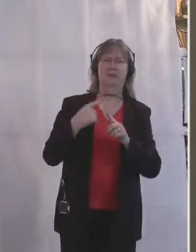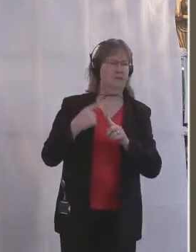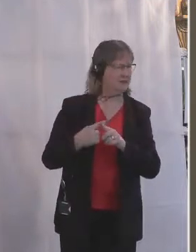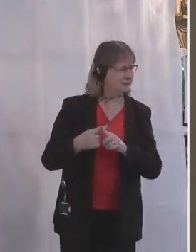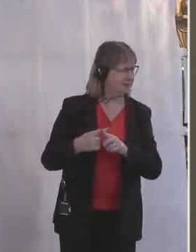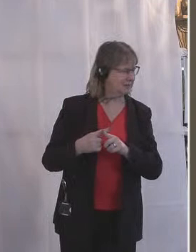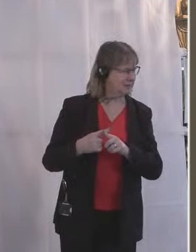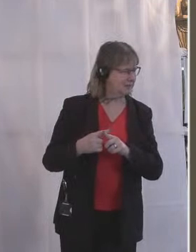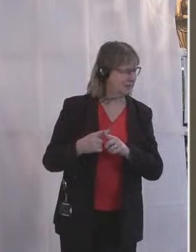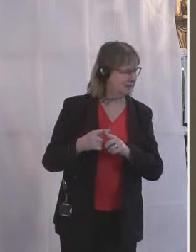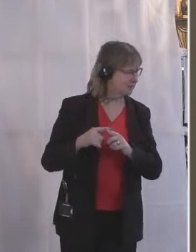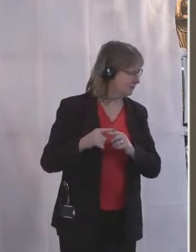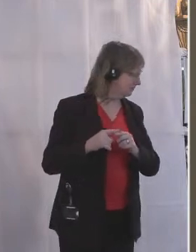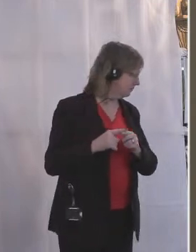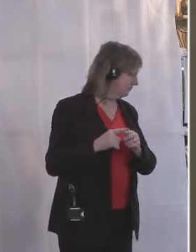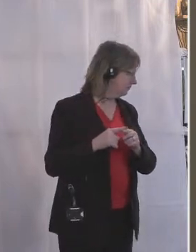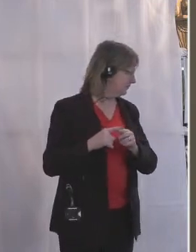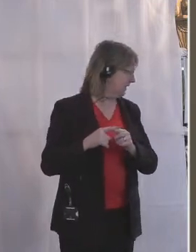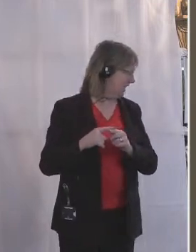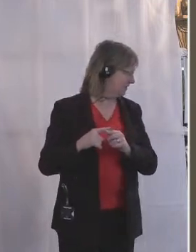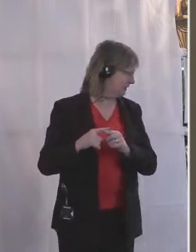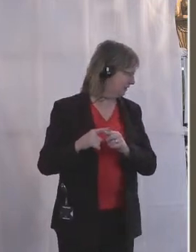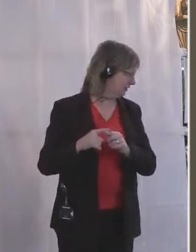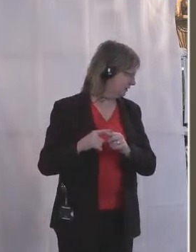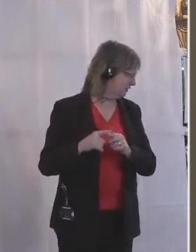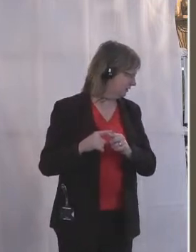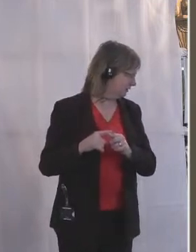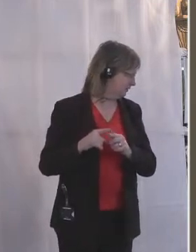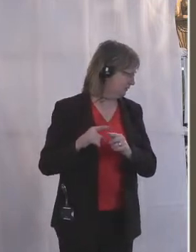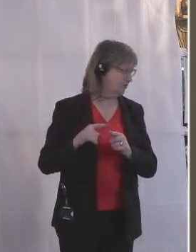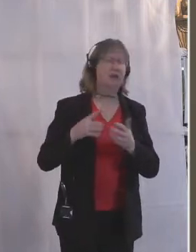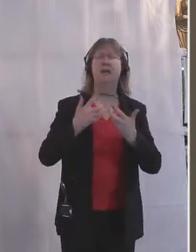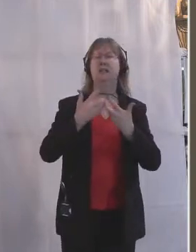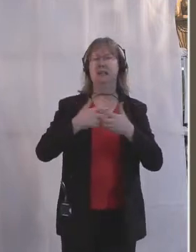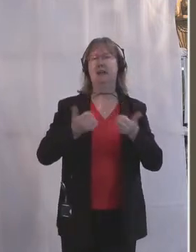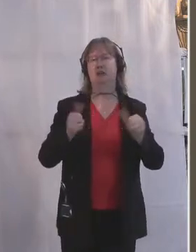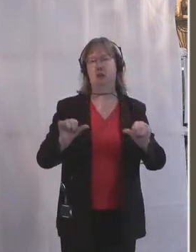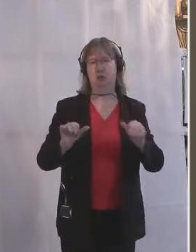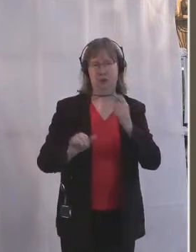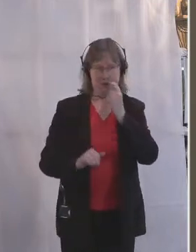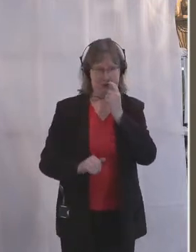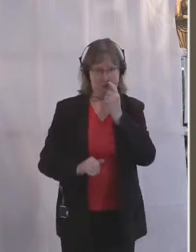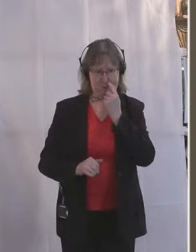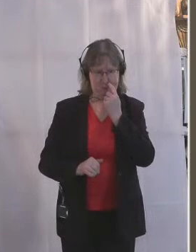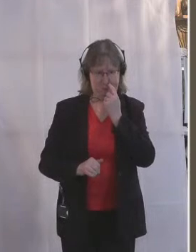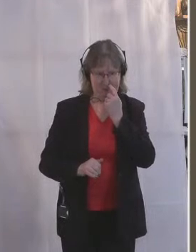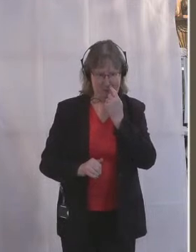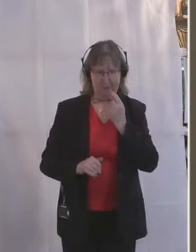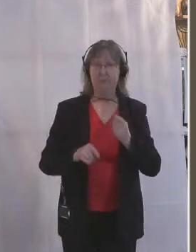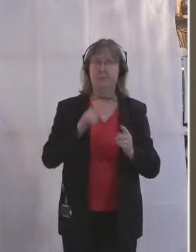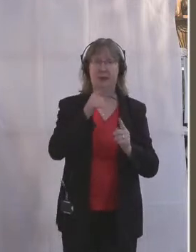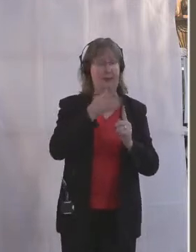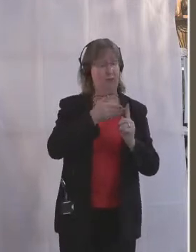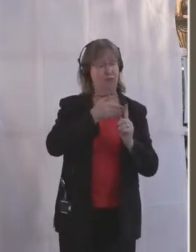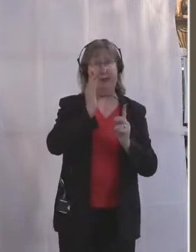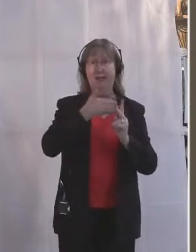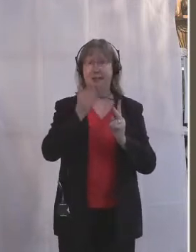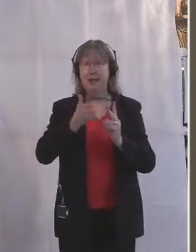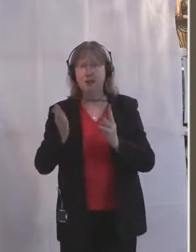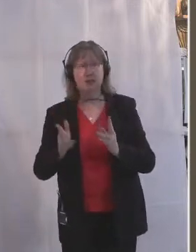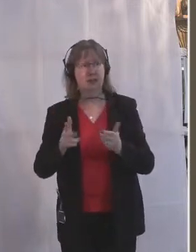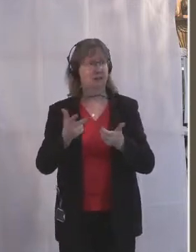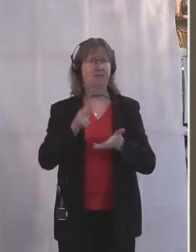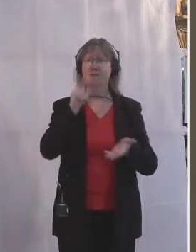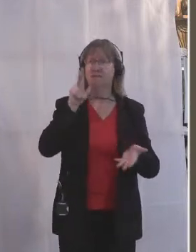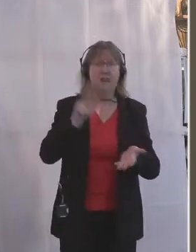solutions out there. Yes, thank you. And I don't think any of that recognition, validation, acknowledgement would have